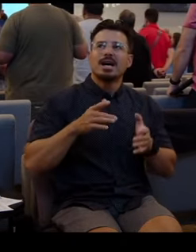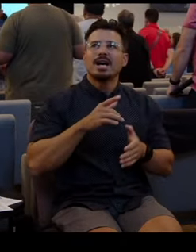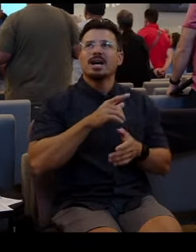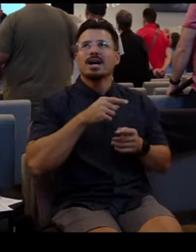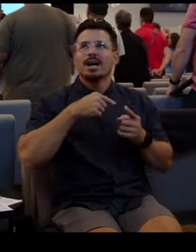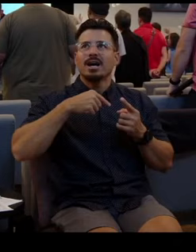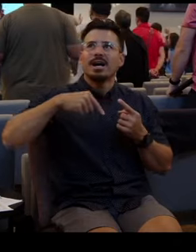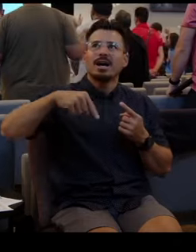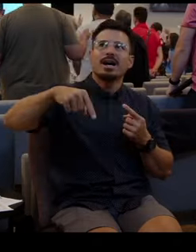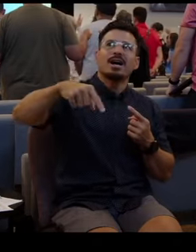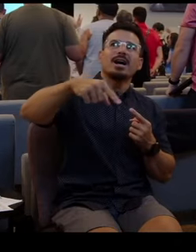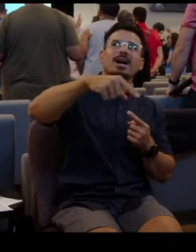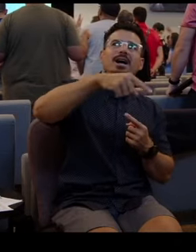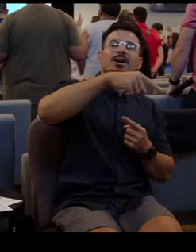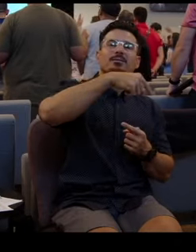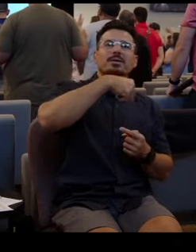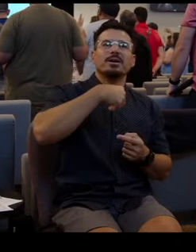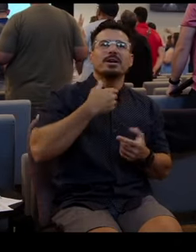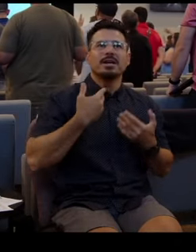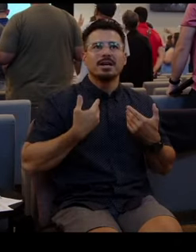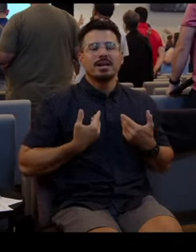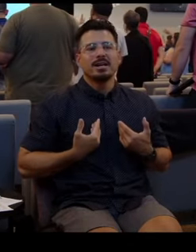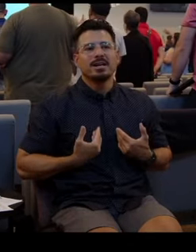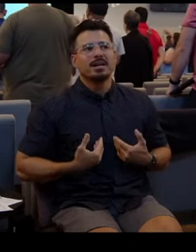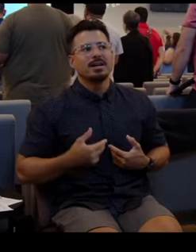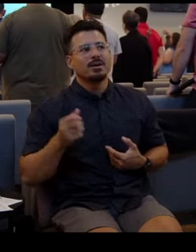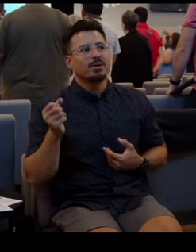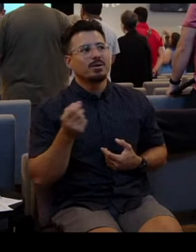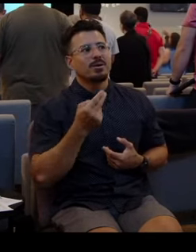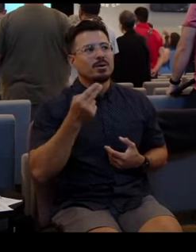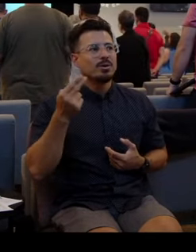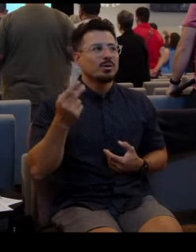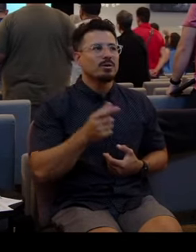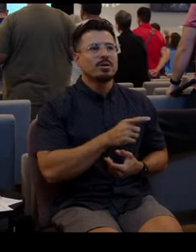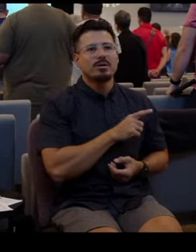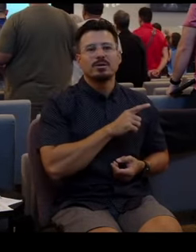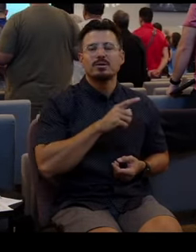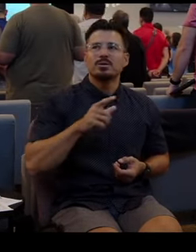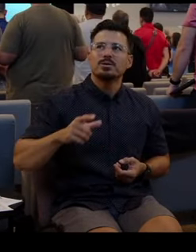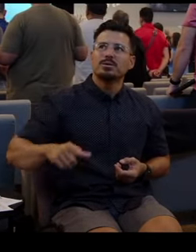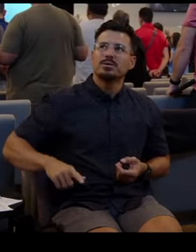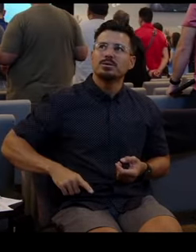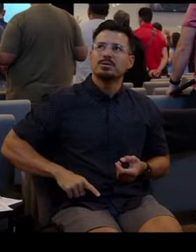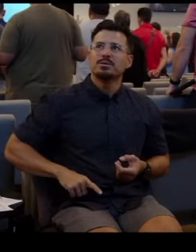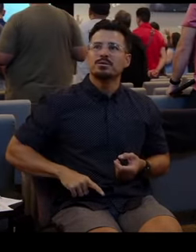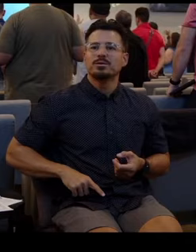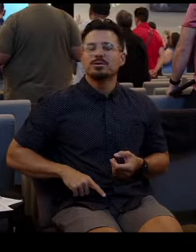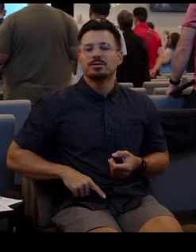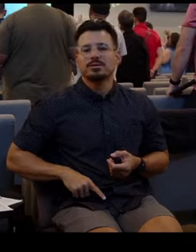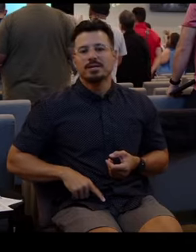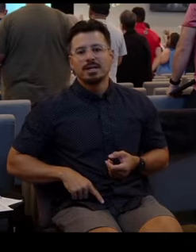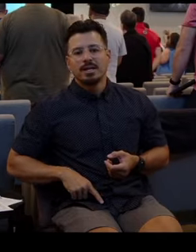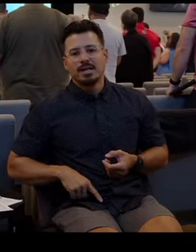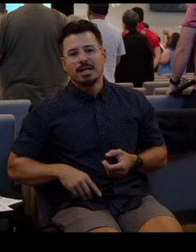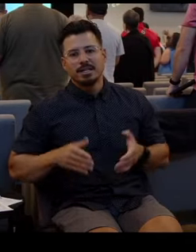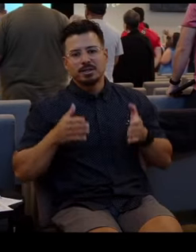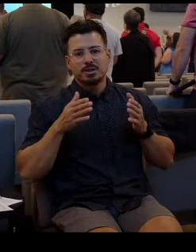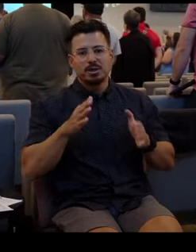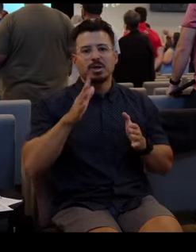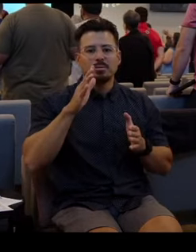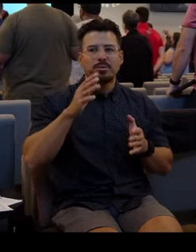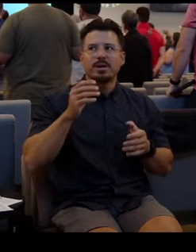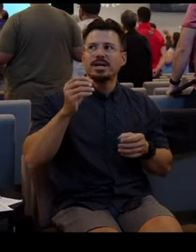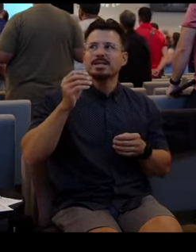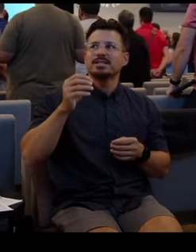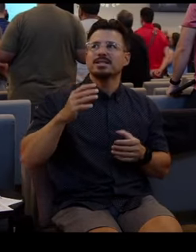Surround me, oh, Lord. Let